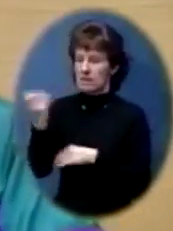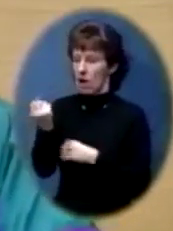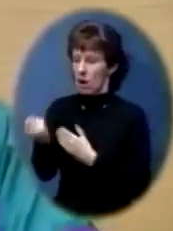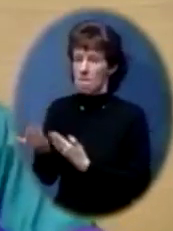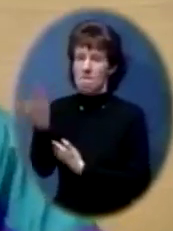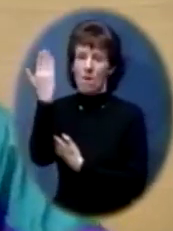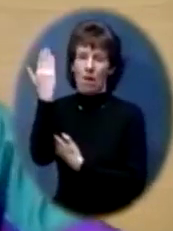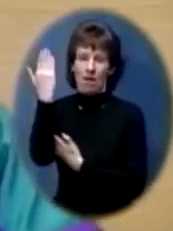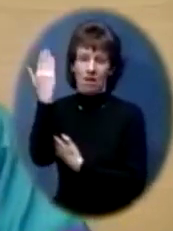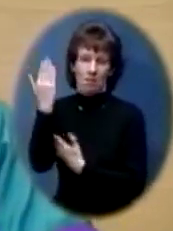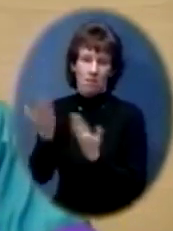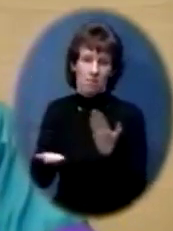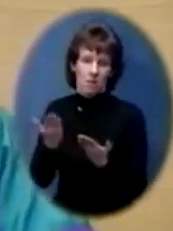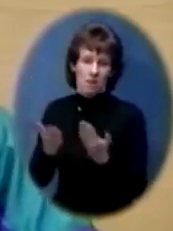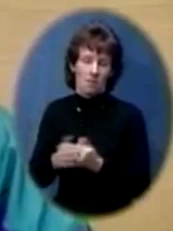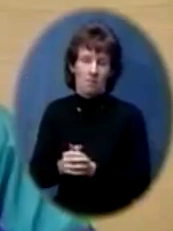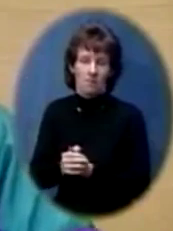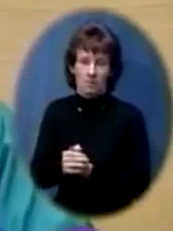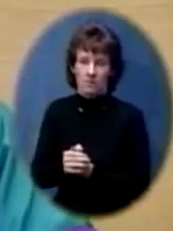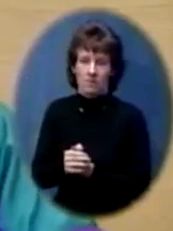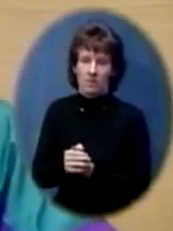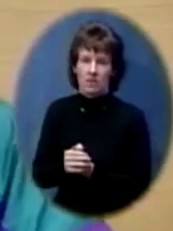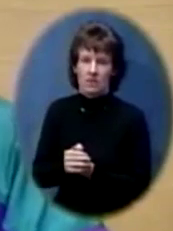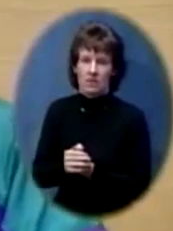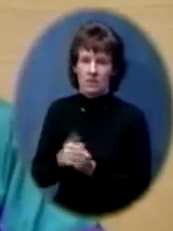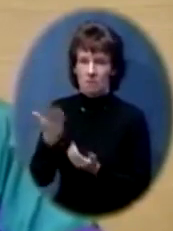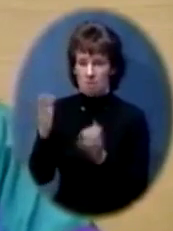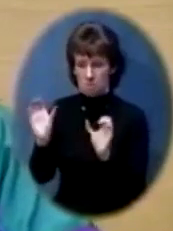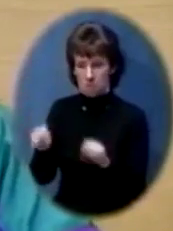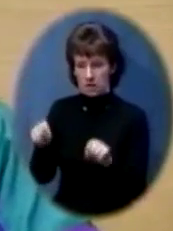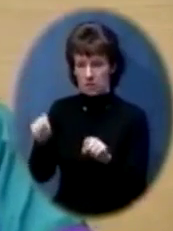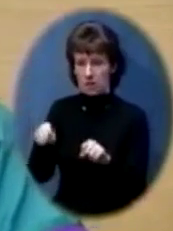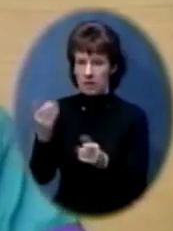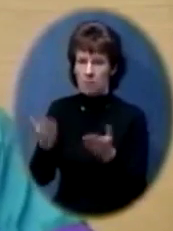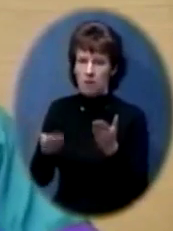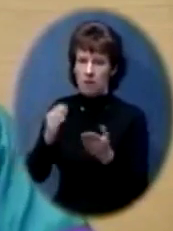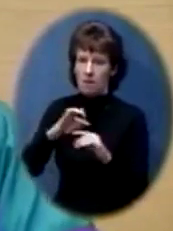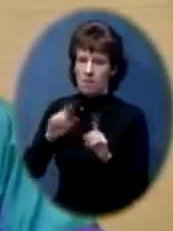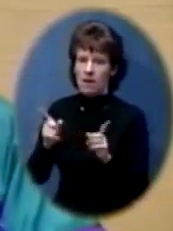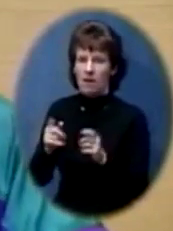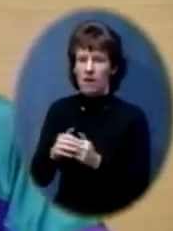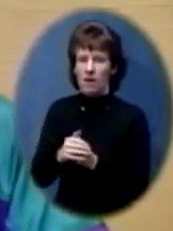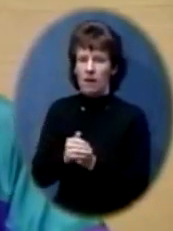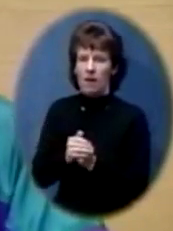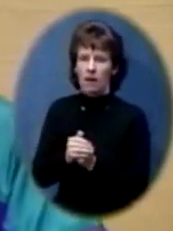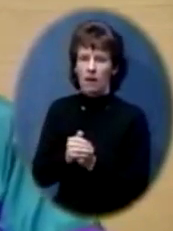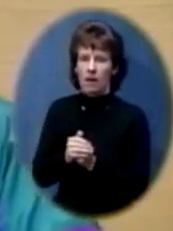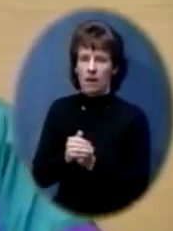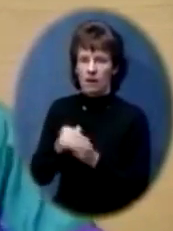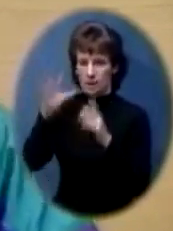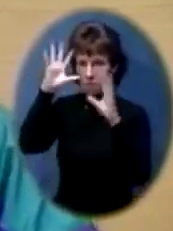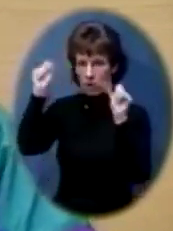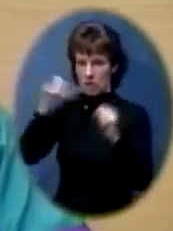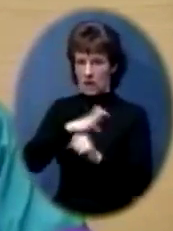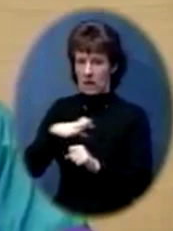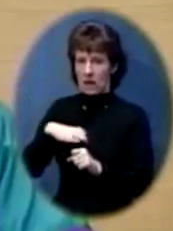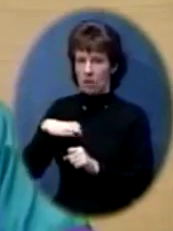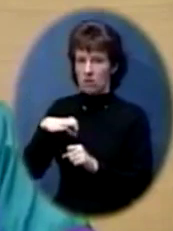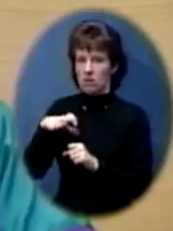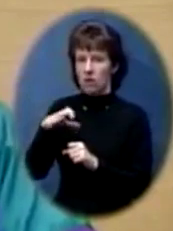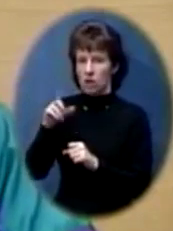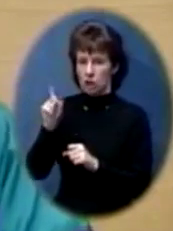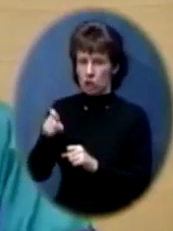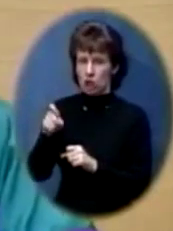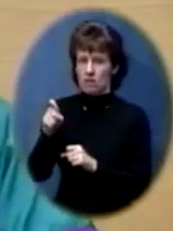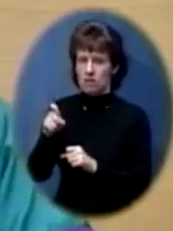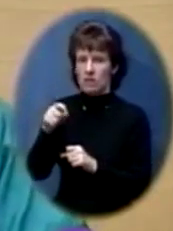morning cartoon circuit or whatever. I don't know if that's a possibility, but certainly the President's Council on Physical Fitness should,